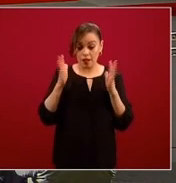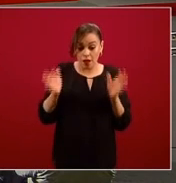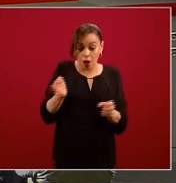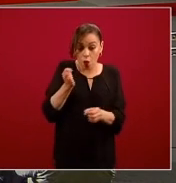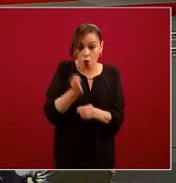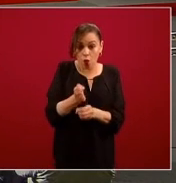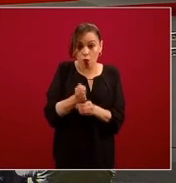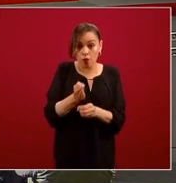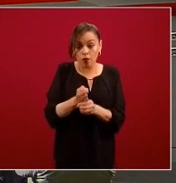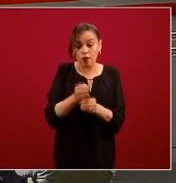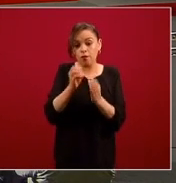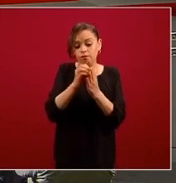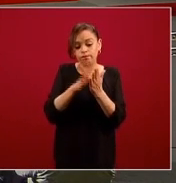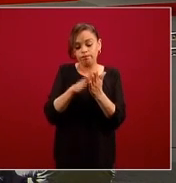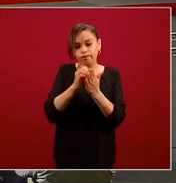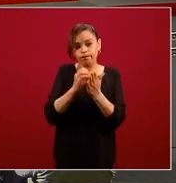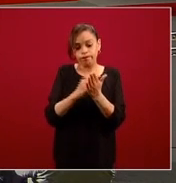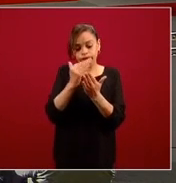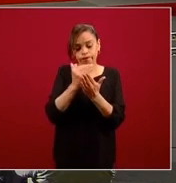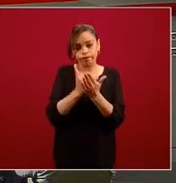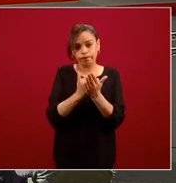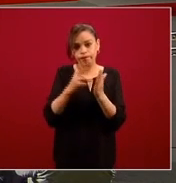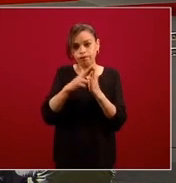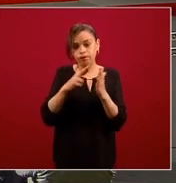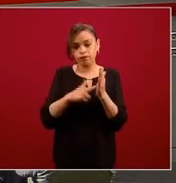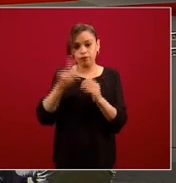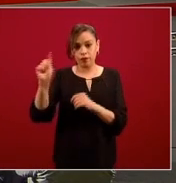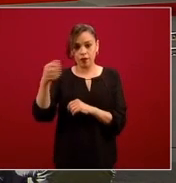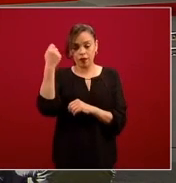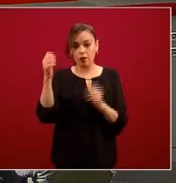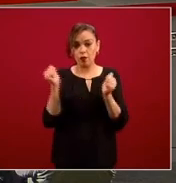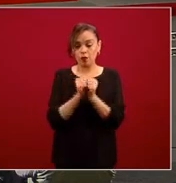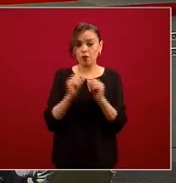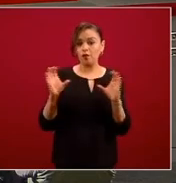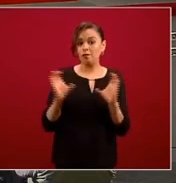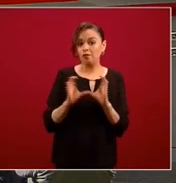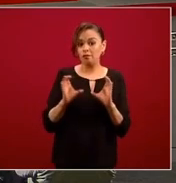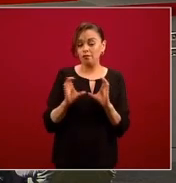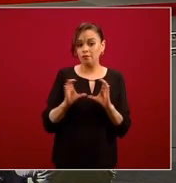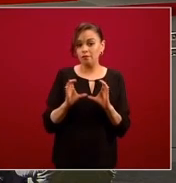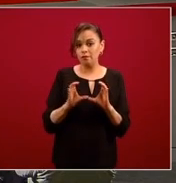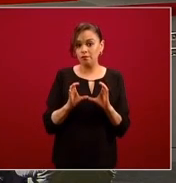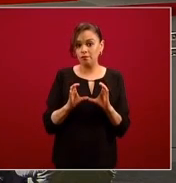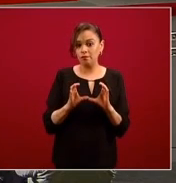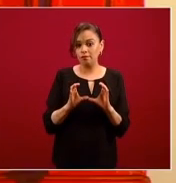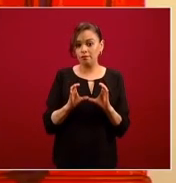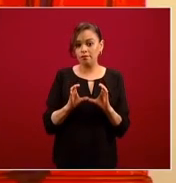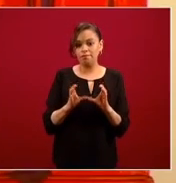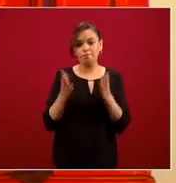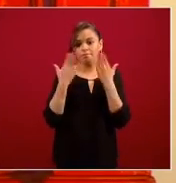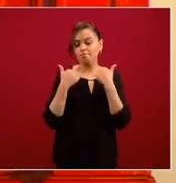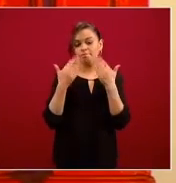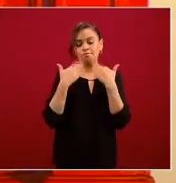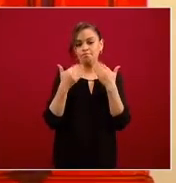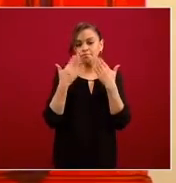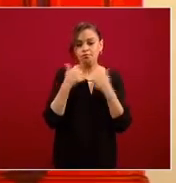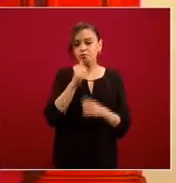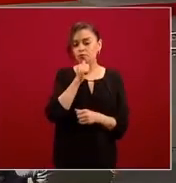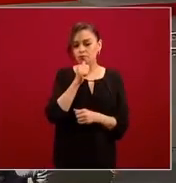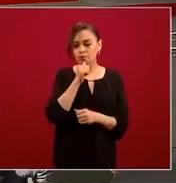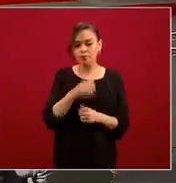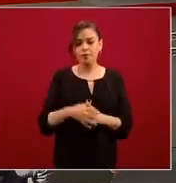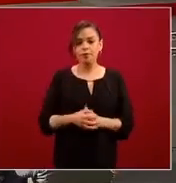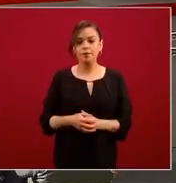Now, up to date, none of these hit all the requirements and all the specifications